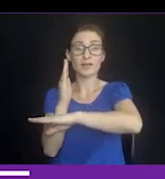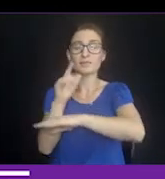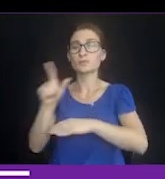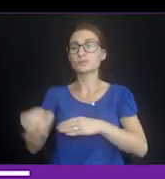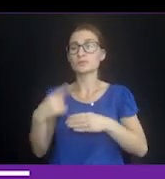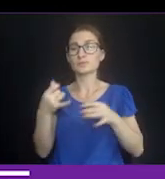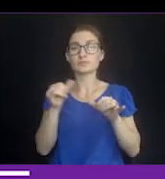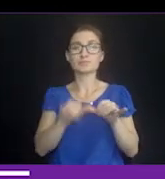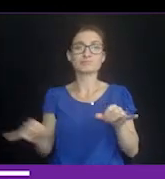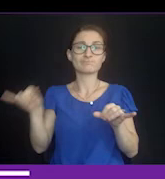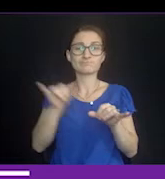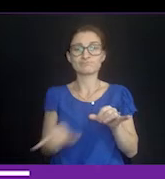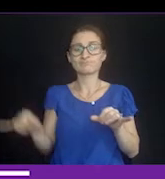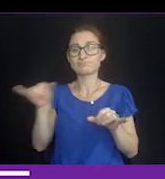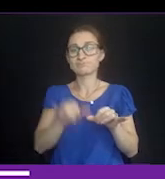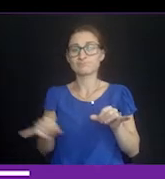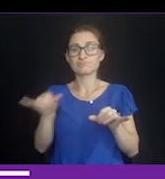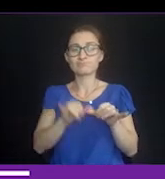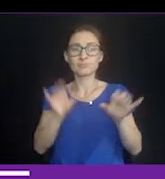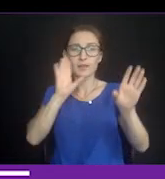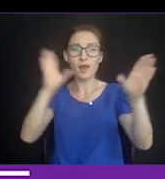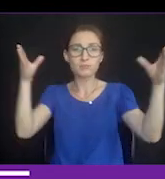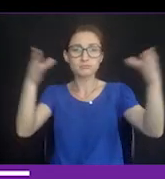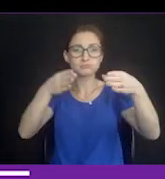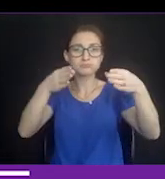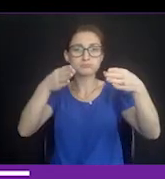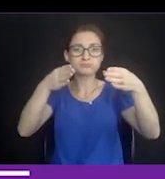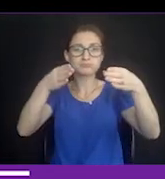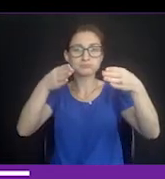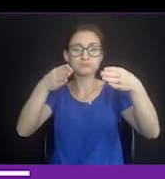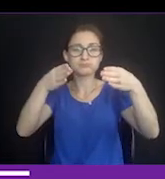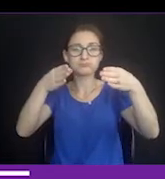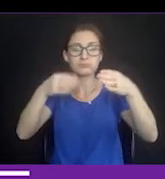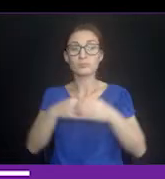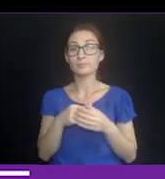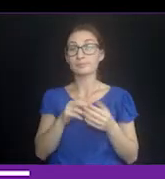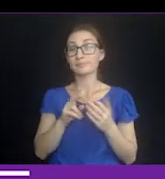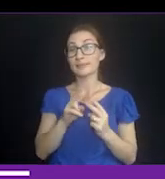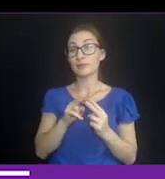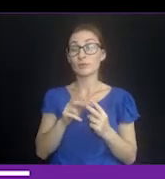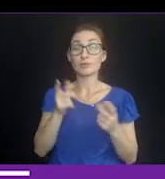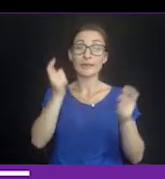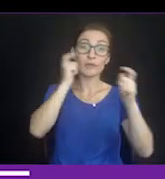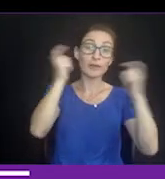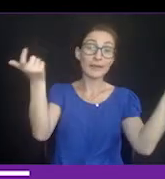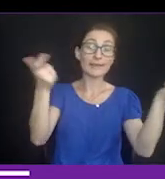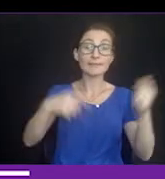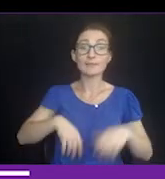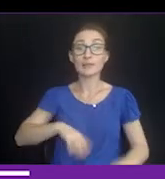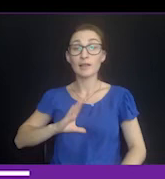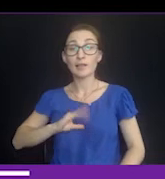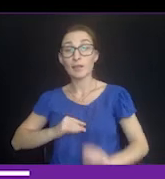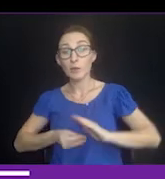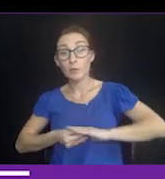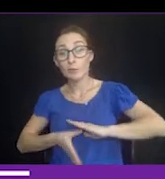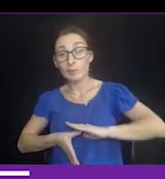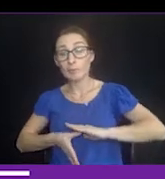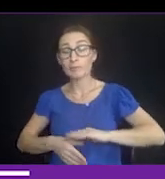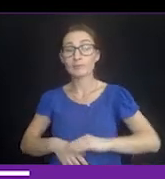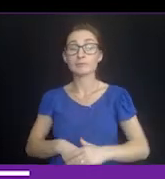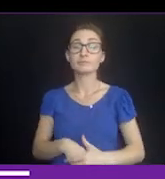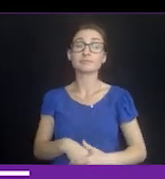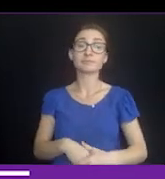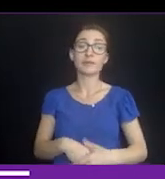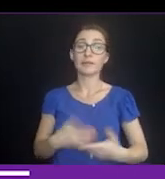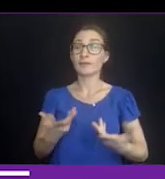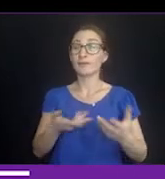toxic level of tunnel vision is where you just go through life kind of stuck in a particular type of tunnel vision, like you